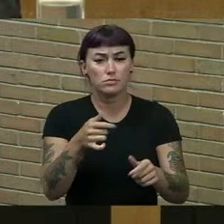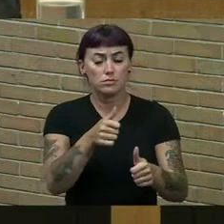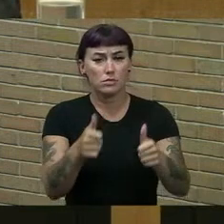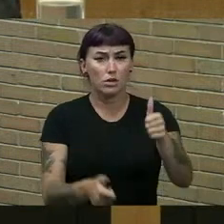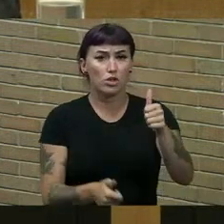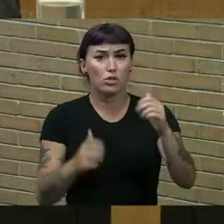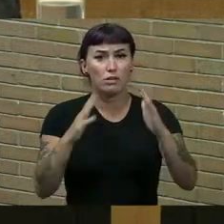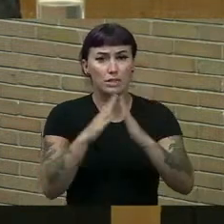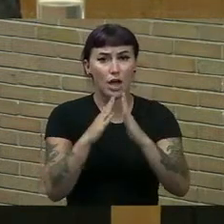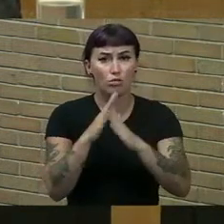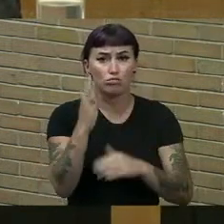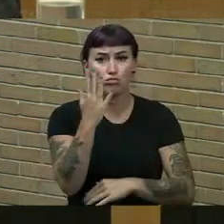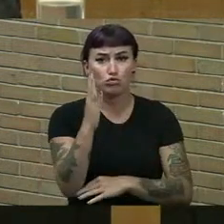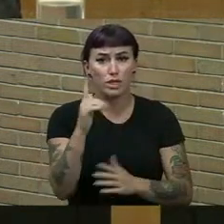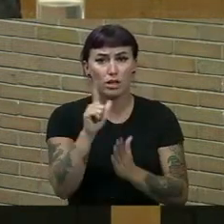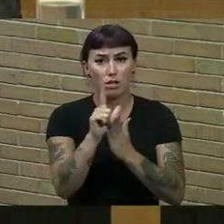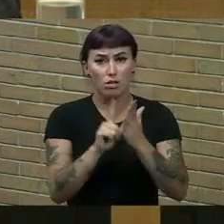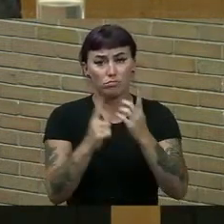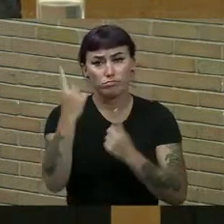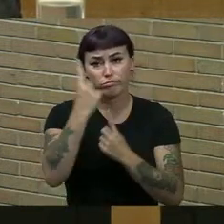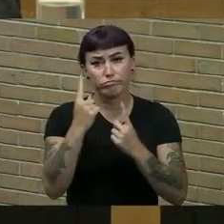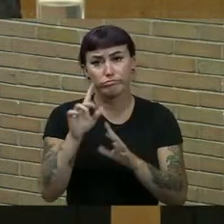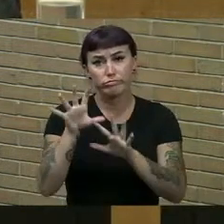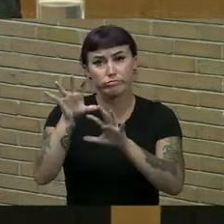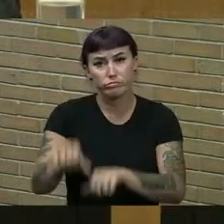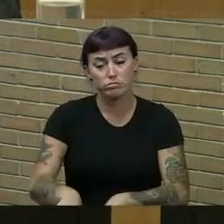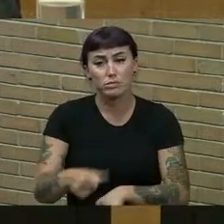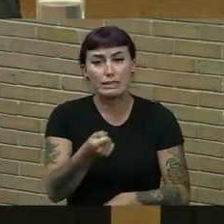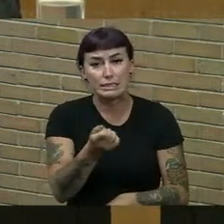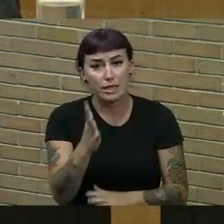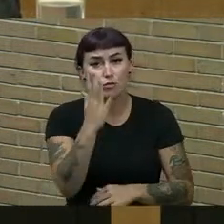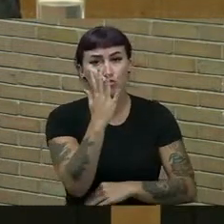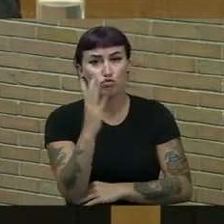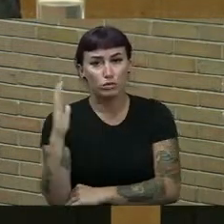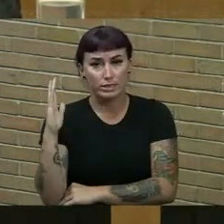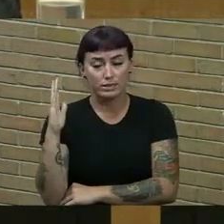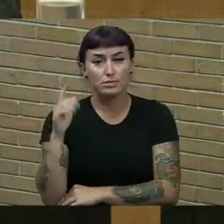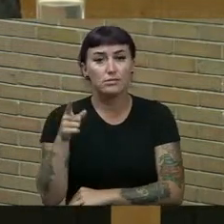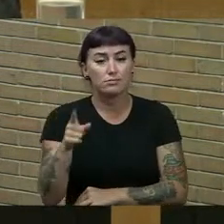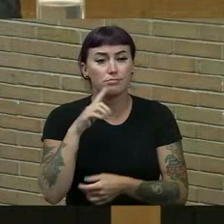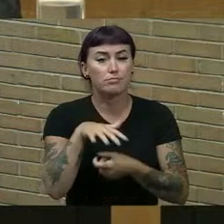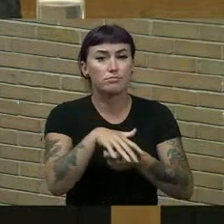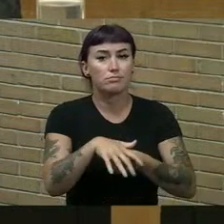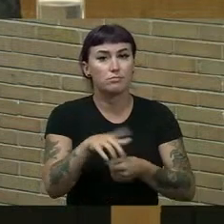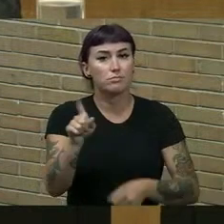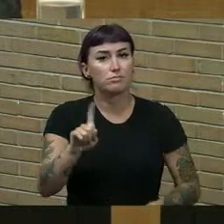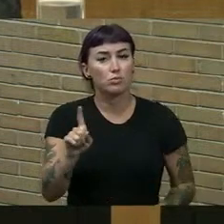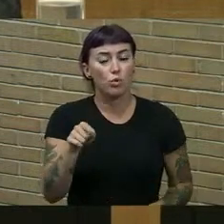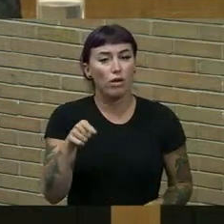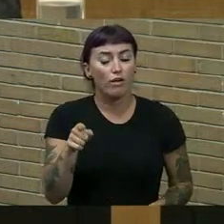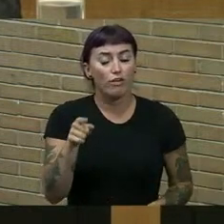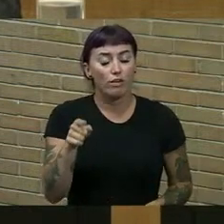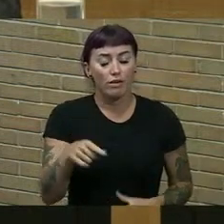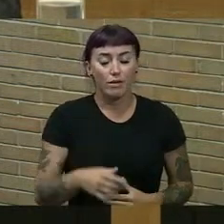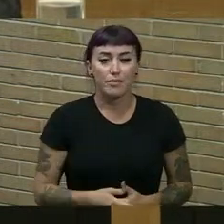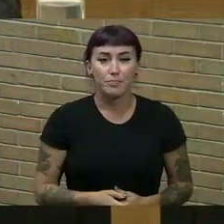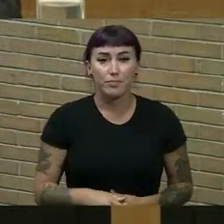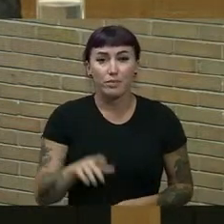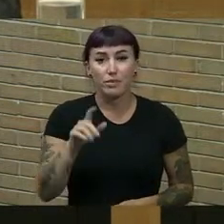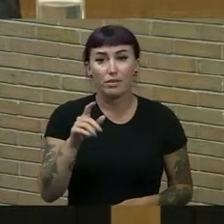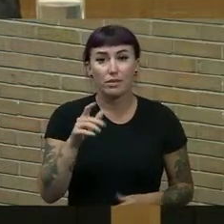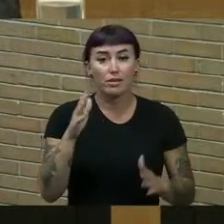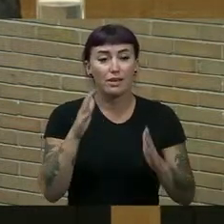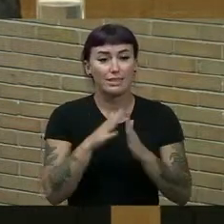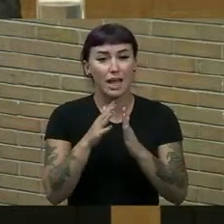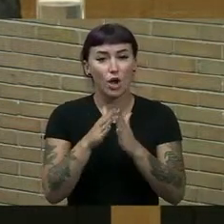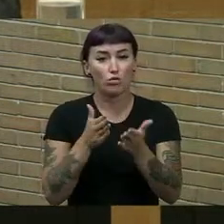tree law to consider the removal of several trees that are located in the town